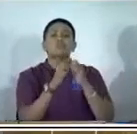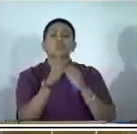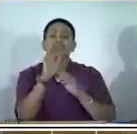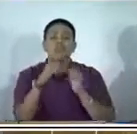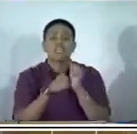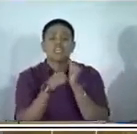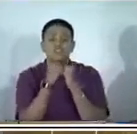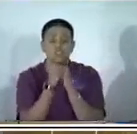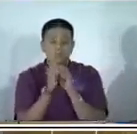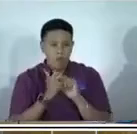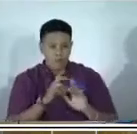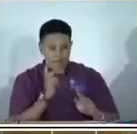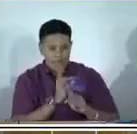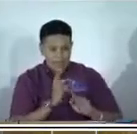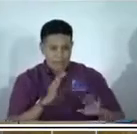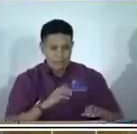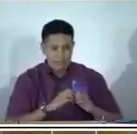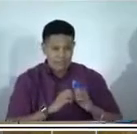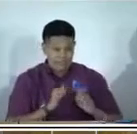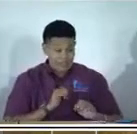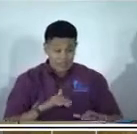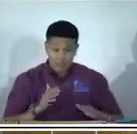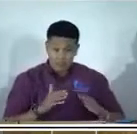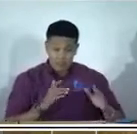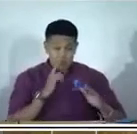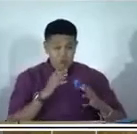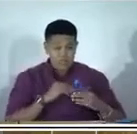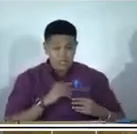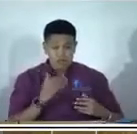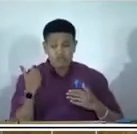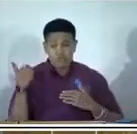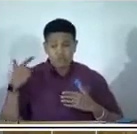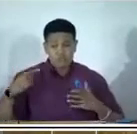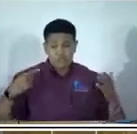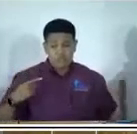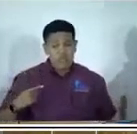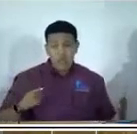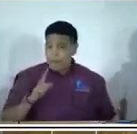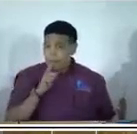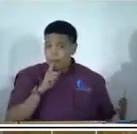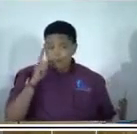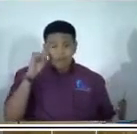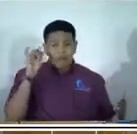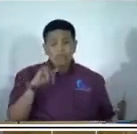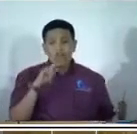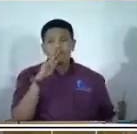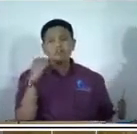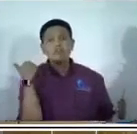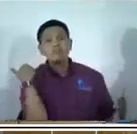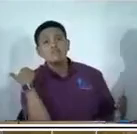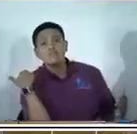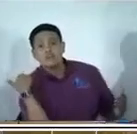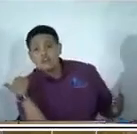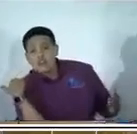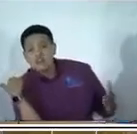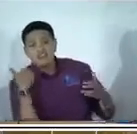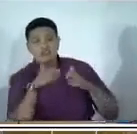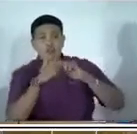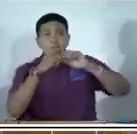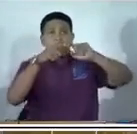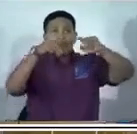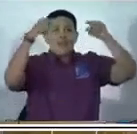infrastructure. And I'm not prepared to take responsibility on this side for that burden, as some would like us to